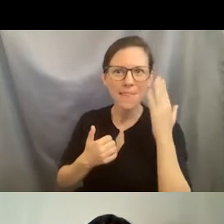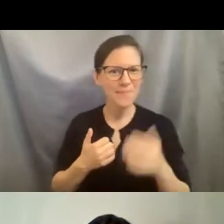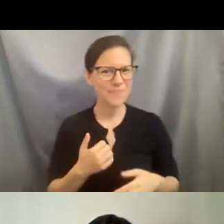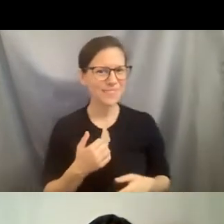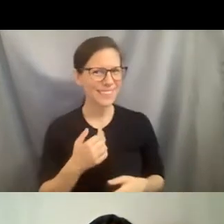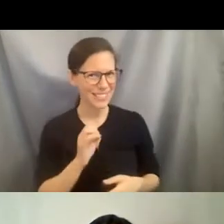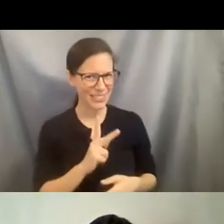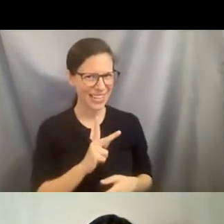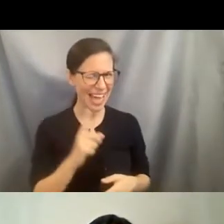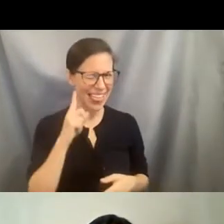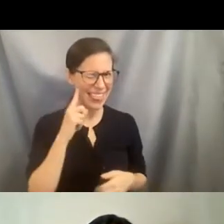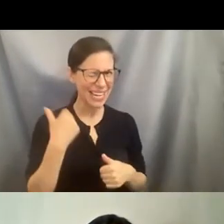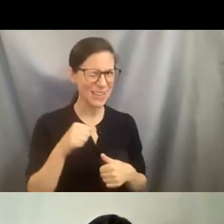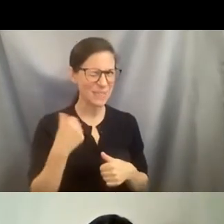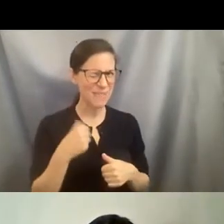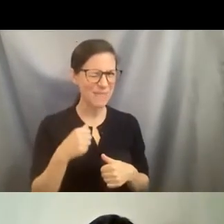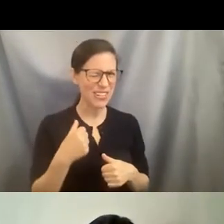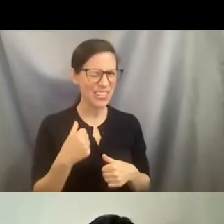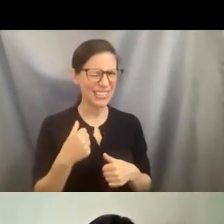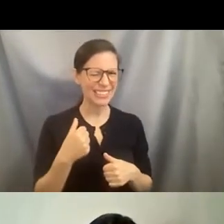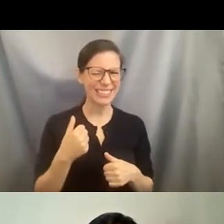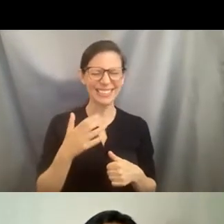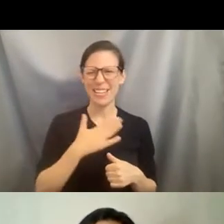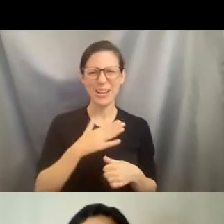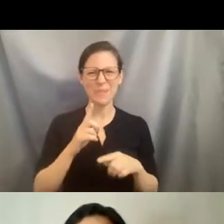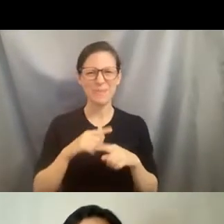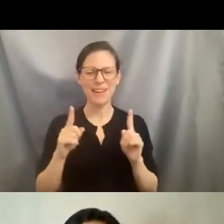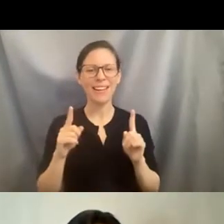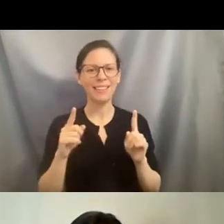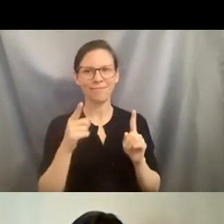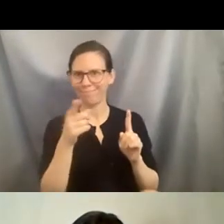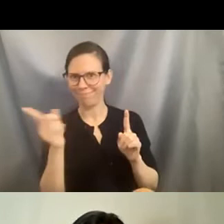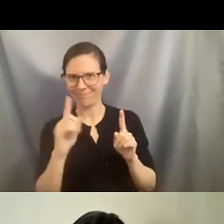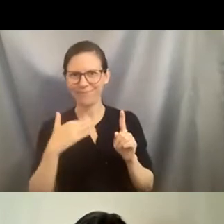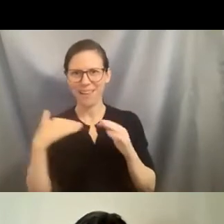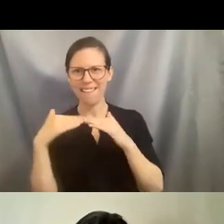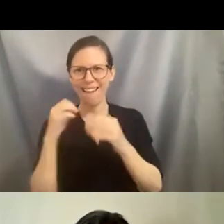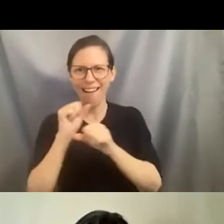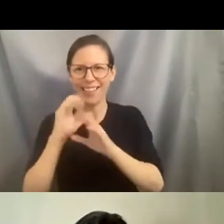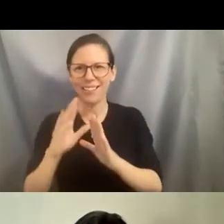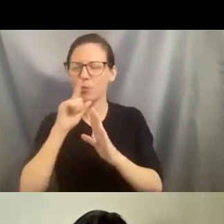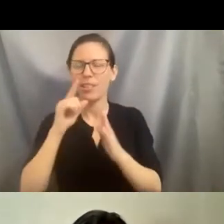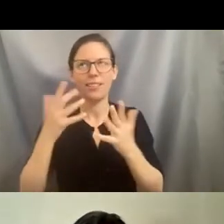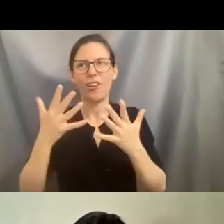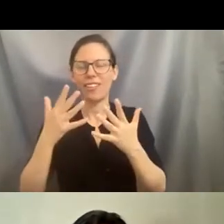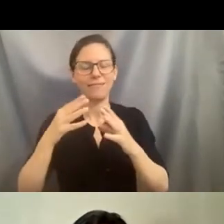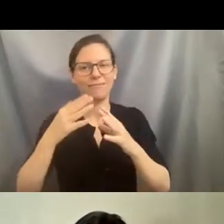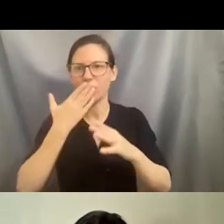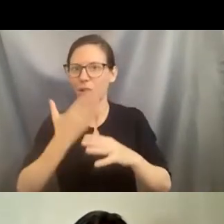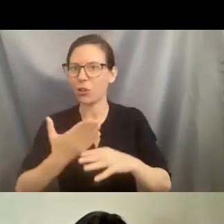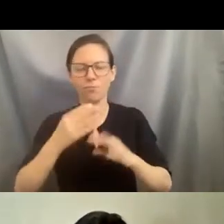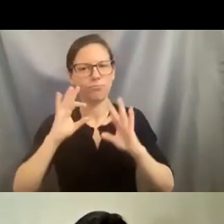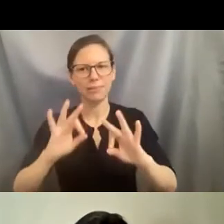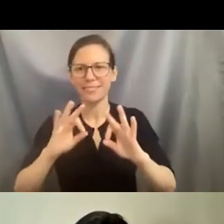I think I can remember the question, but my colleagues gave really comprehensive answers and answers that were spot